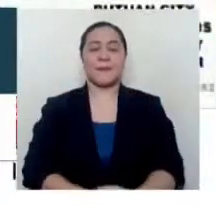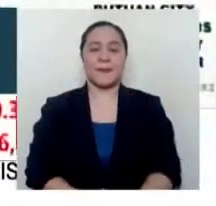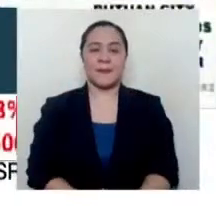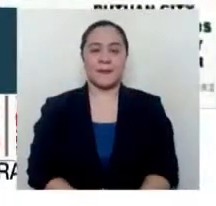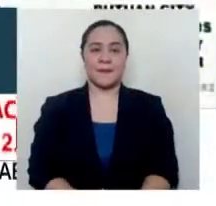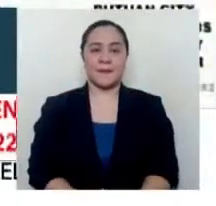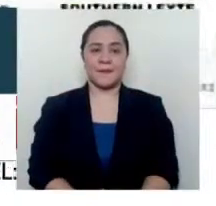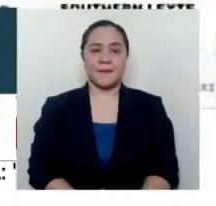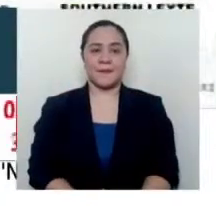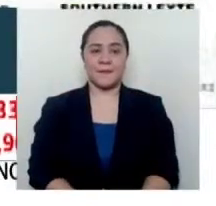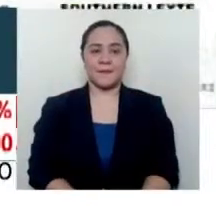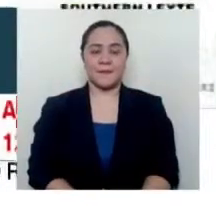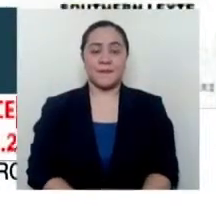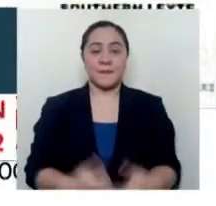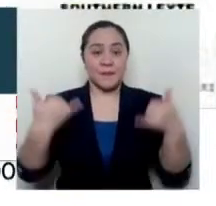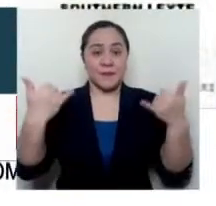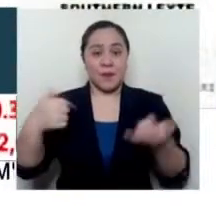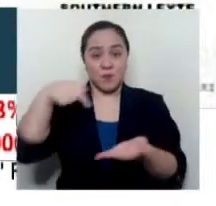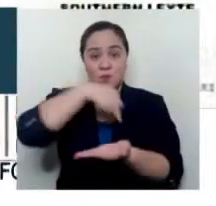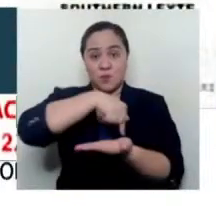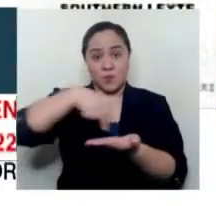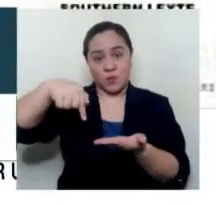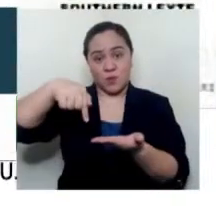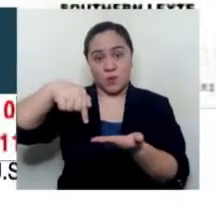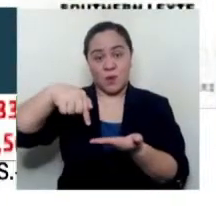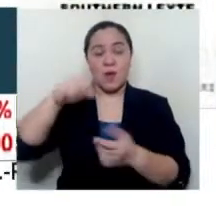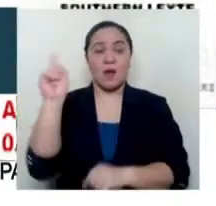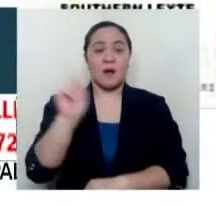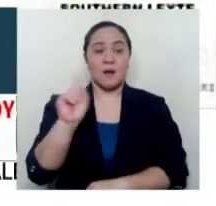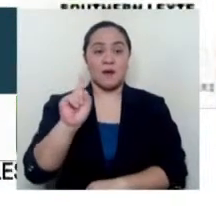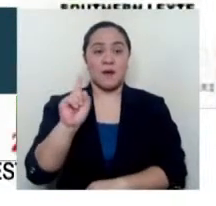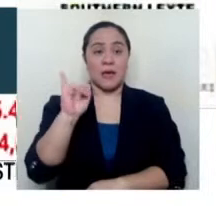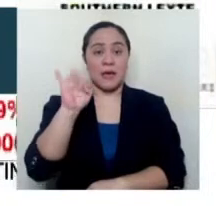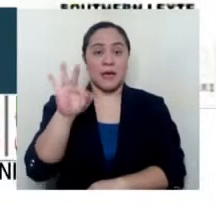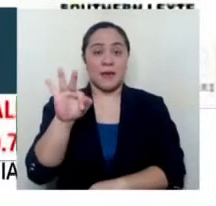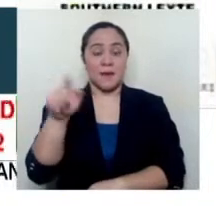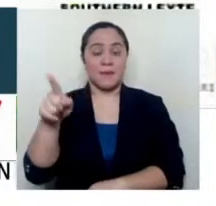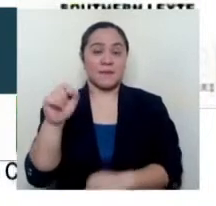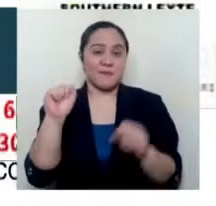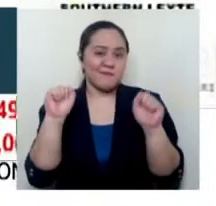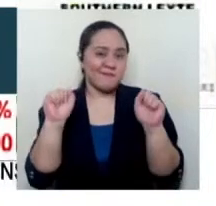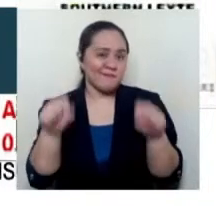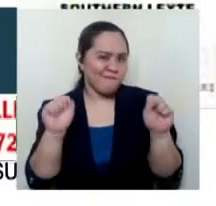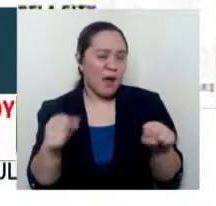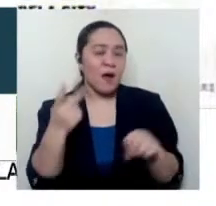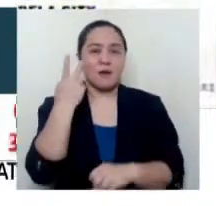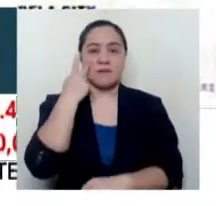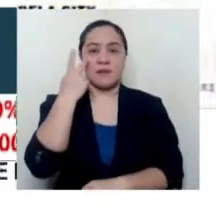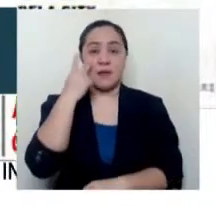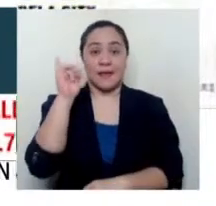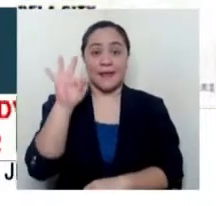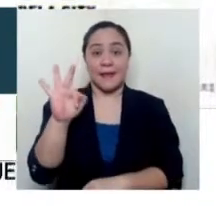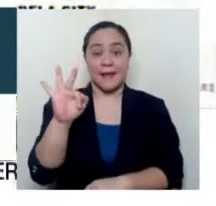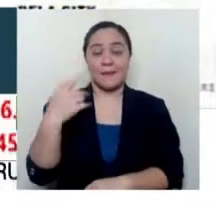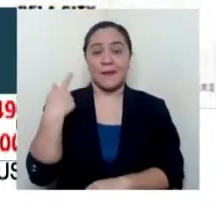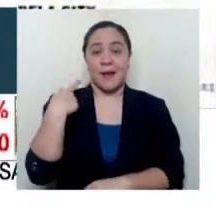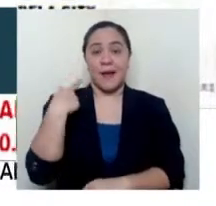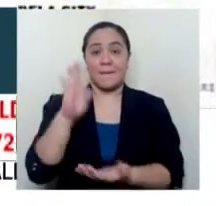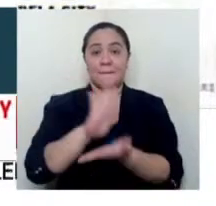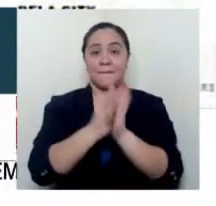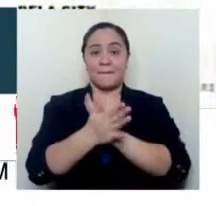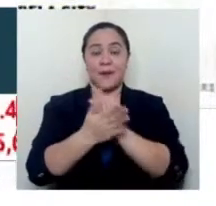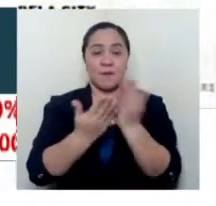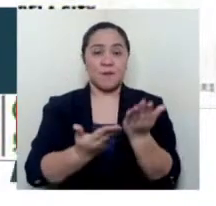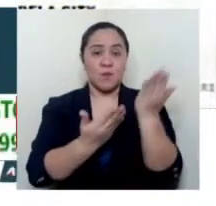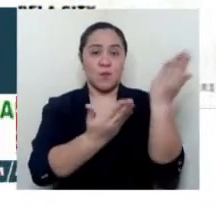Hopefully within this week or as soon as possible, magkaroon po tayo ng tinatawag na resolution para gawin ng voluntary